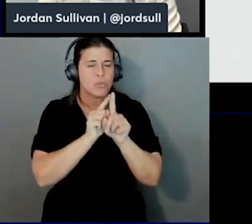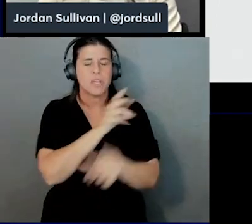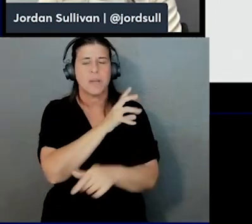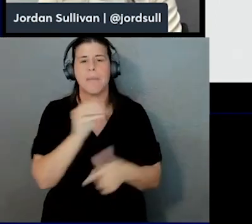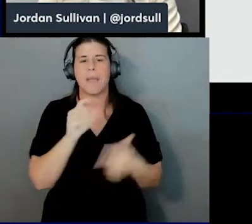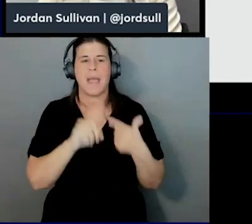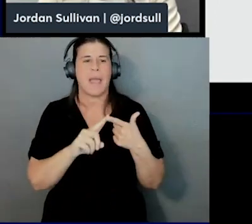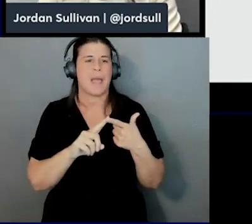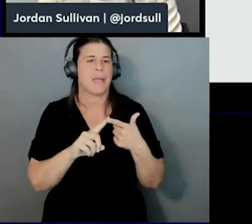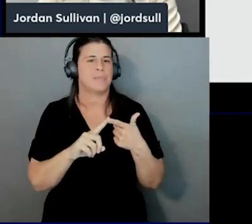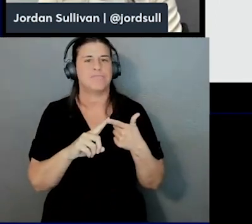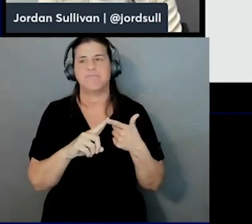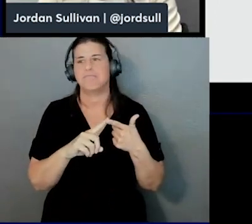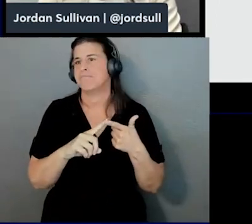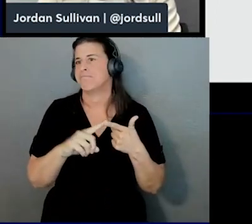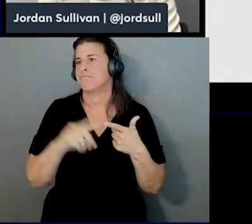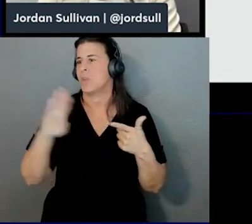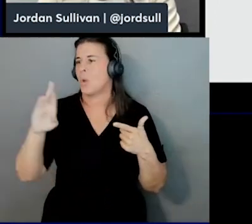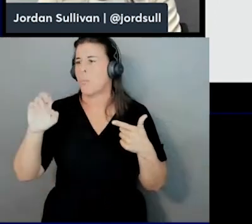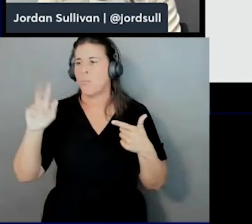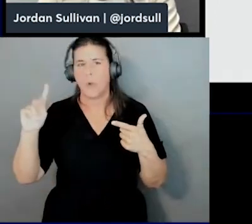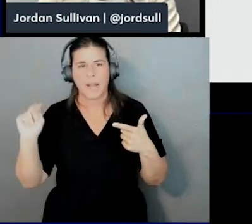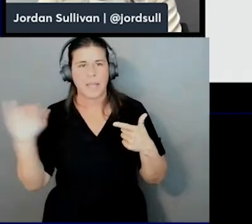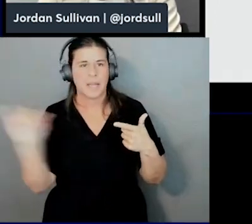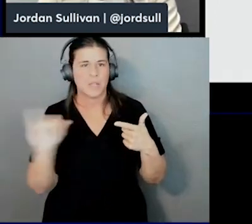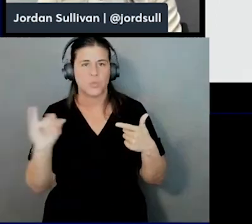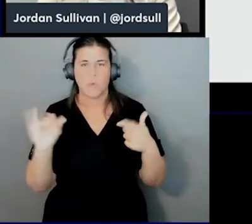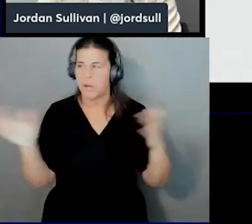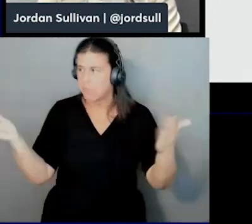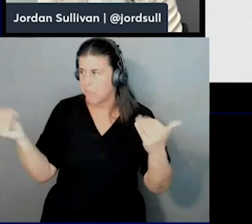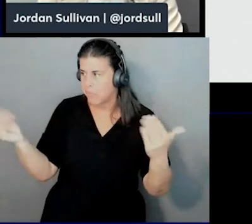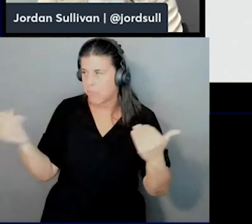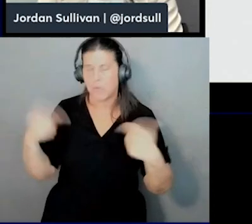from Braket in order to provide this